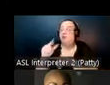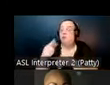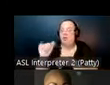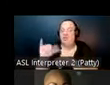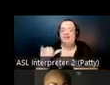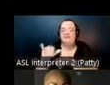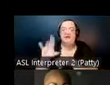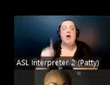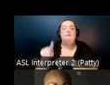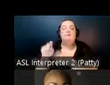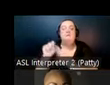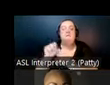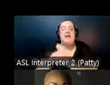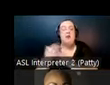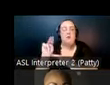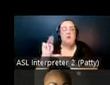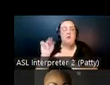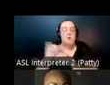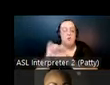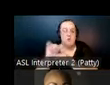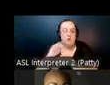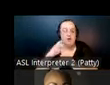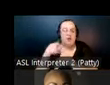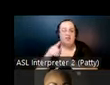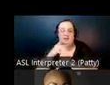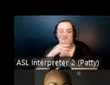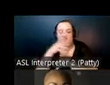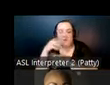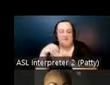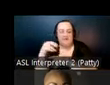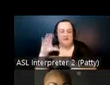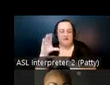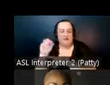York, and Weir Farm in Connecticut.